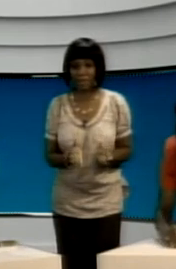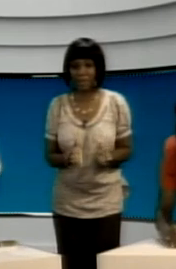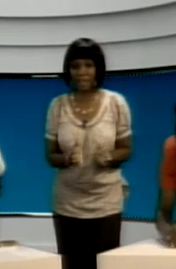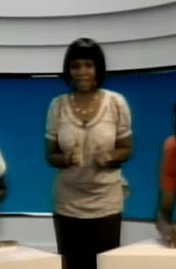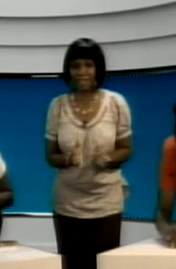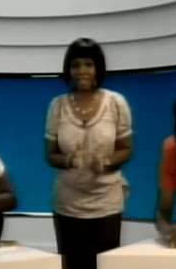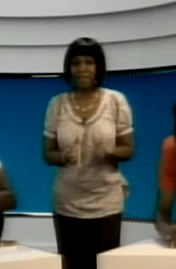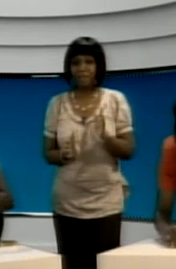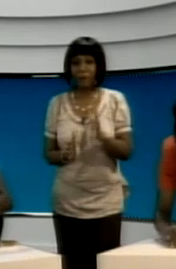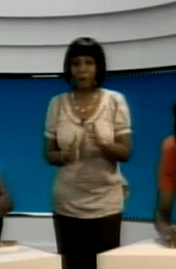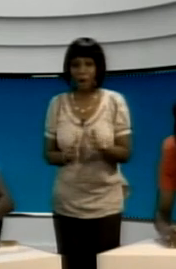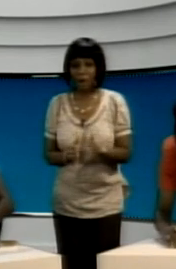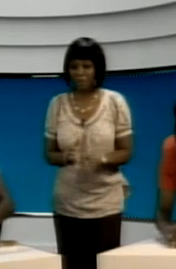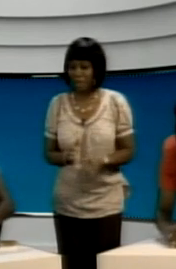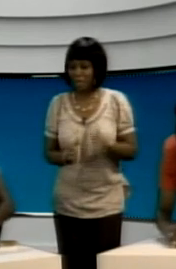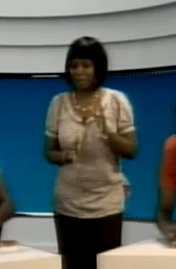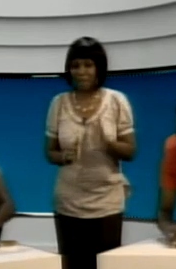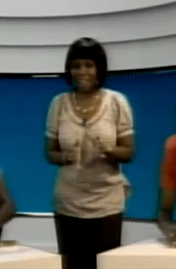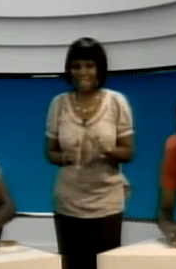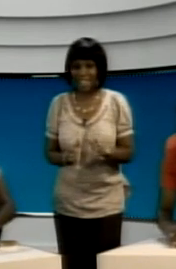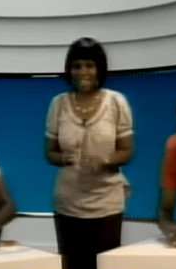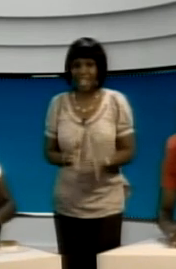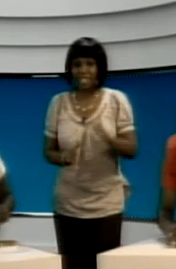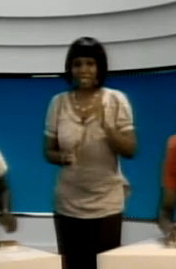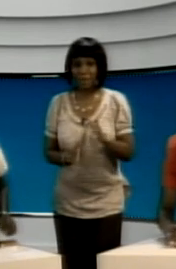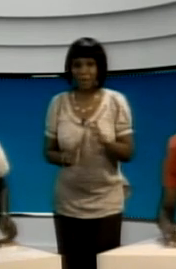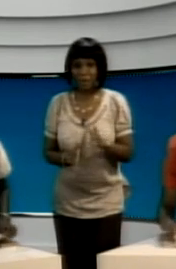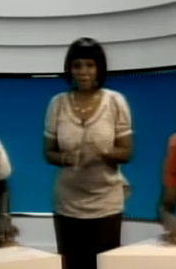5 seconds to go, guys.